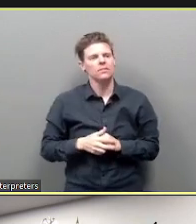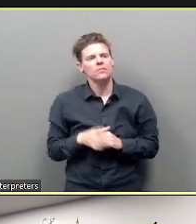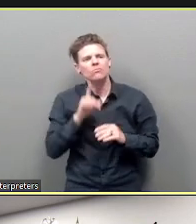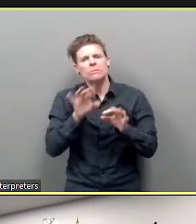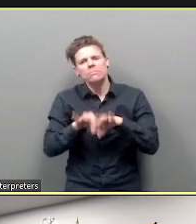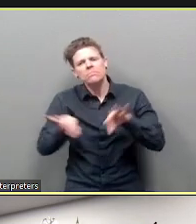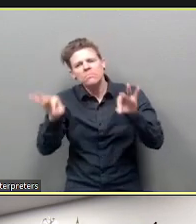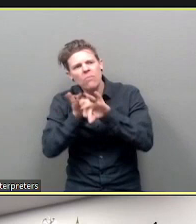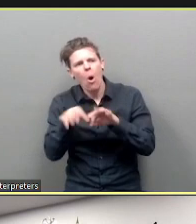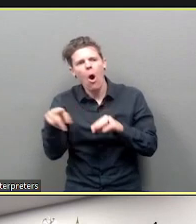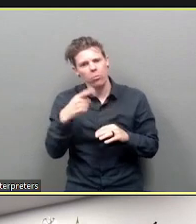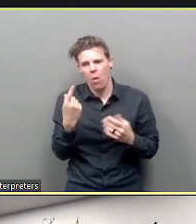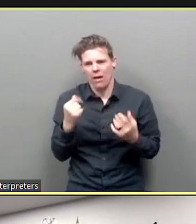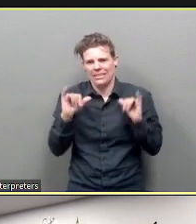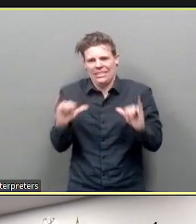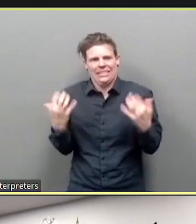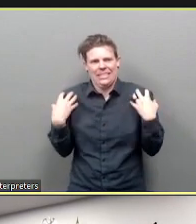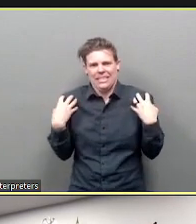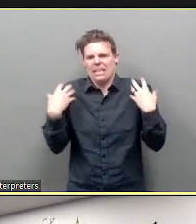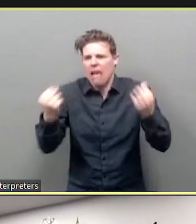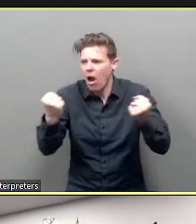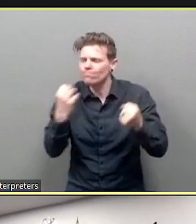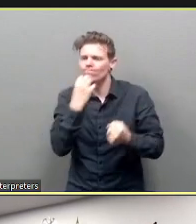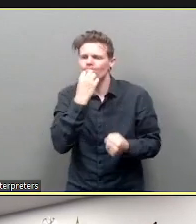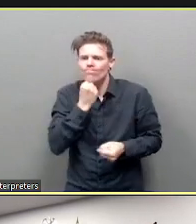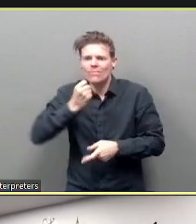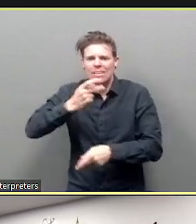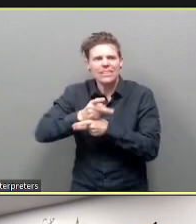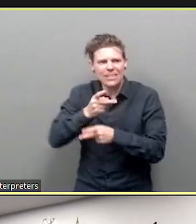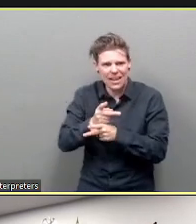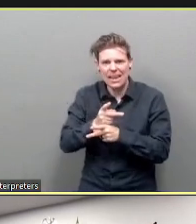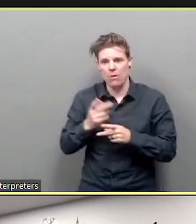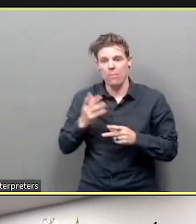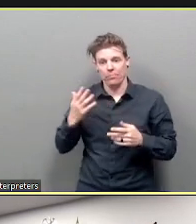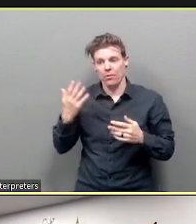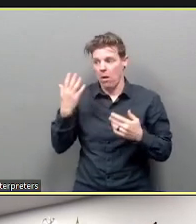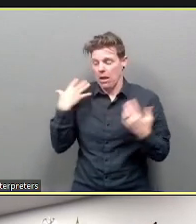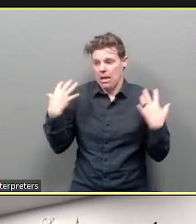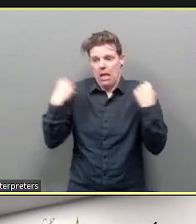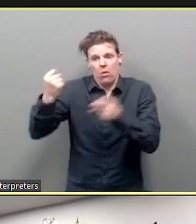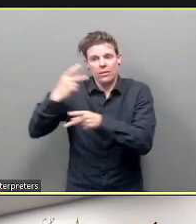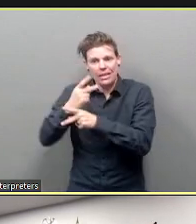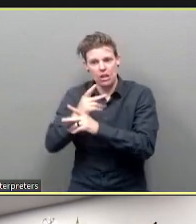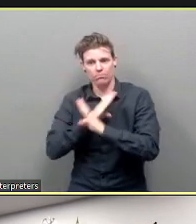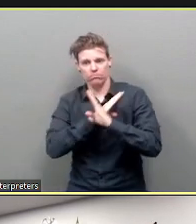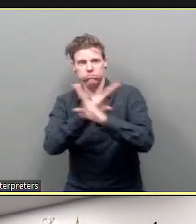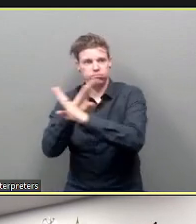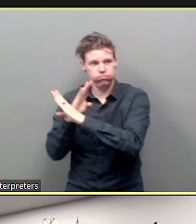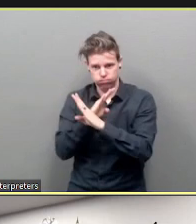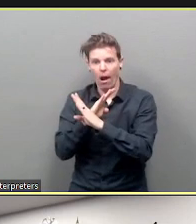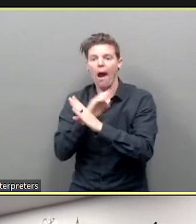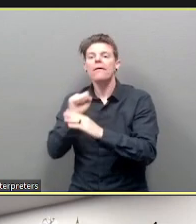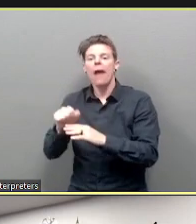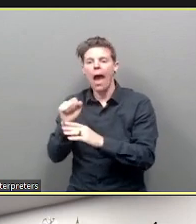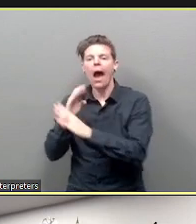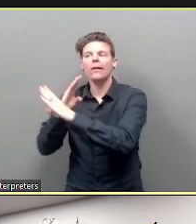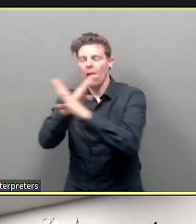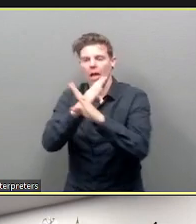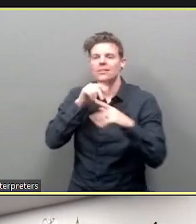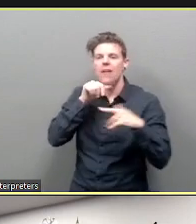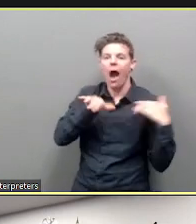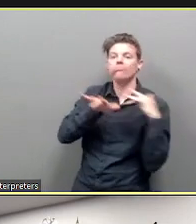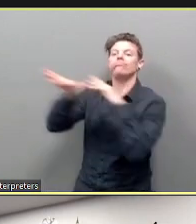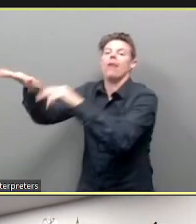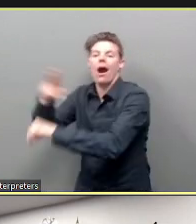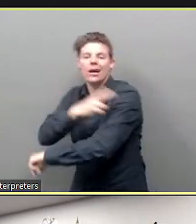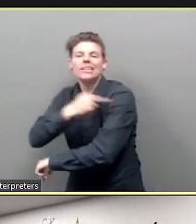healthcare keeps people out of the hospital. And they're seeing a lot of people in the hospital now who delayed their care.